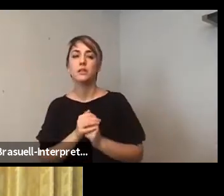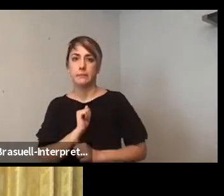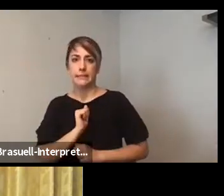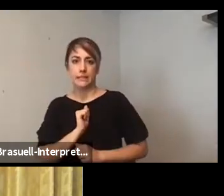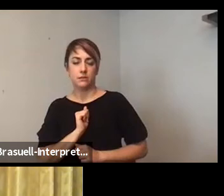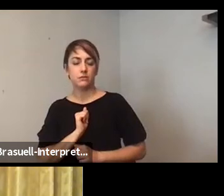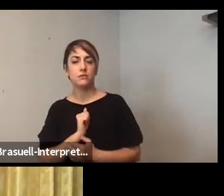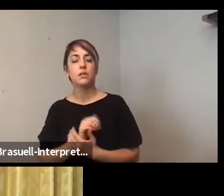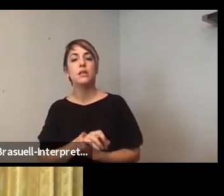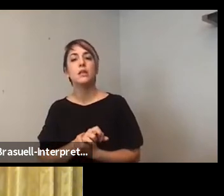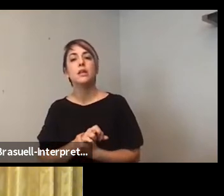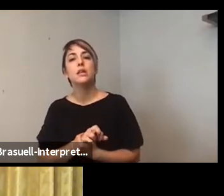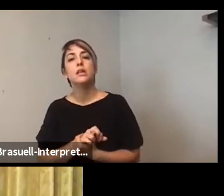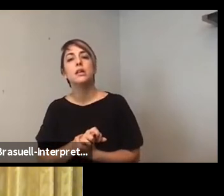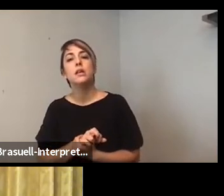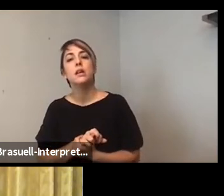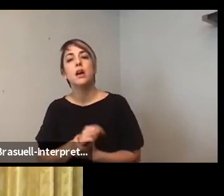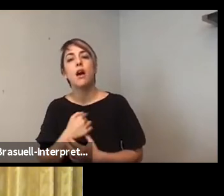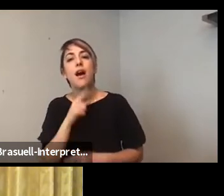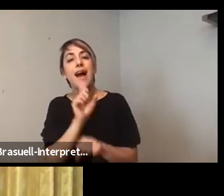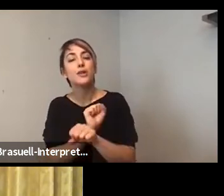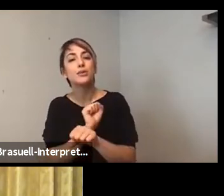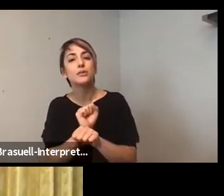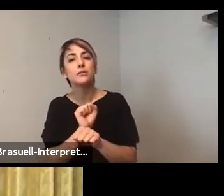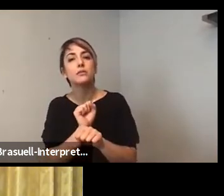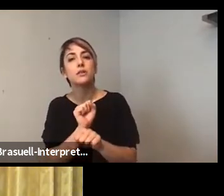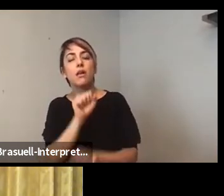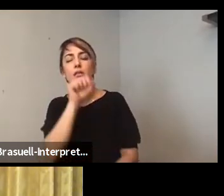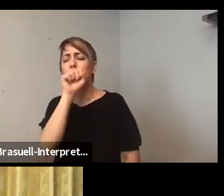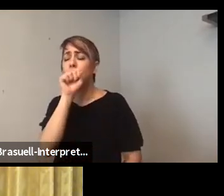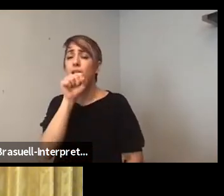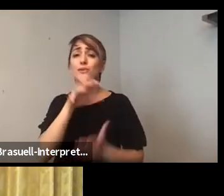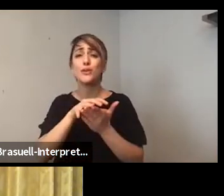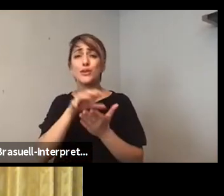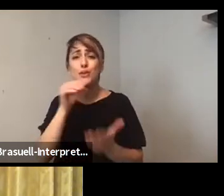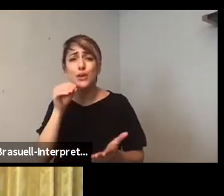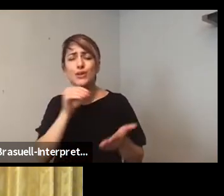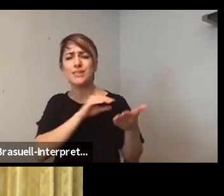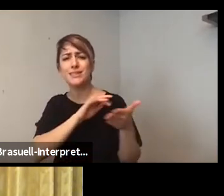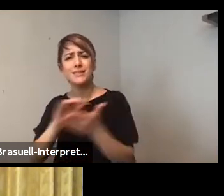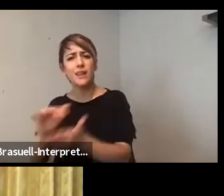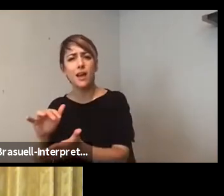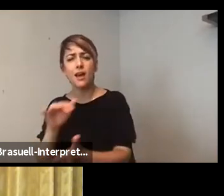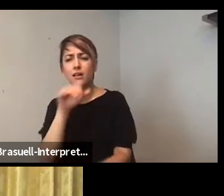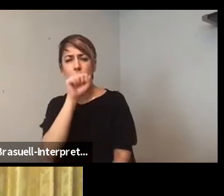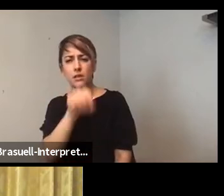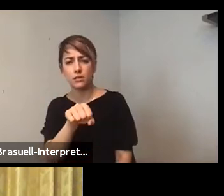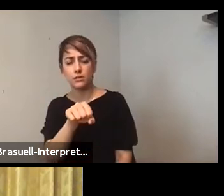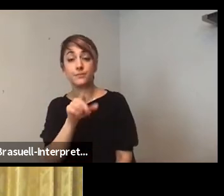That I really love to learn, to study, and I studied, I went to New